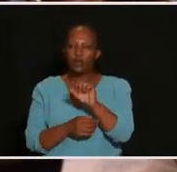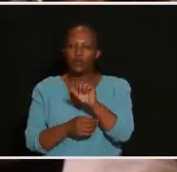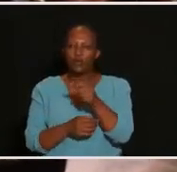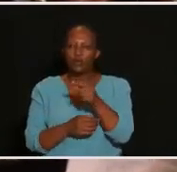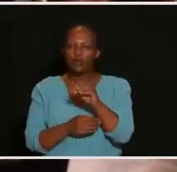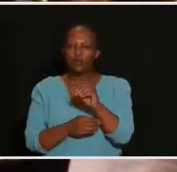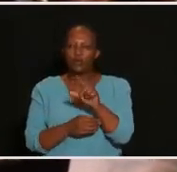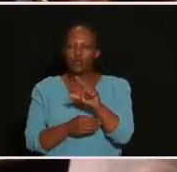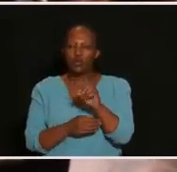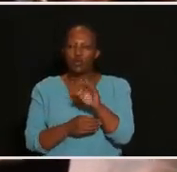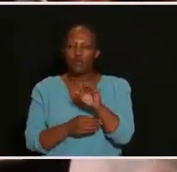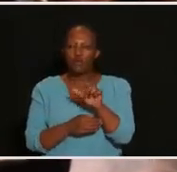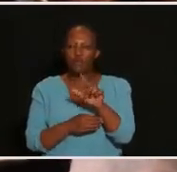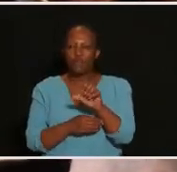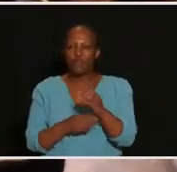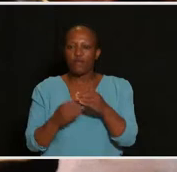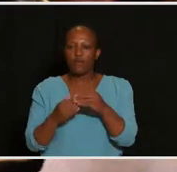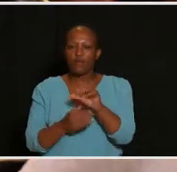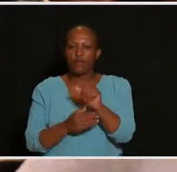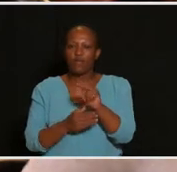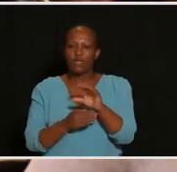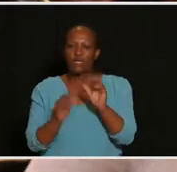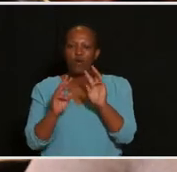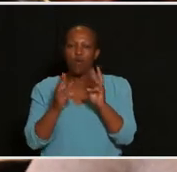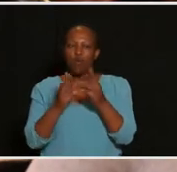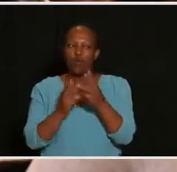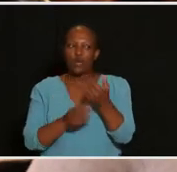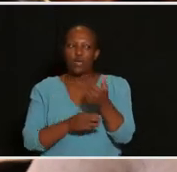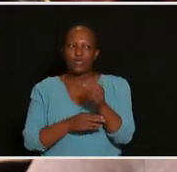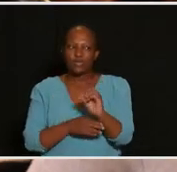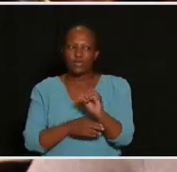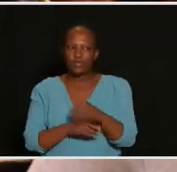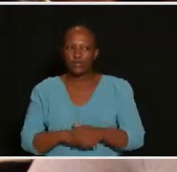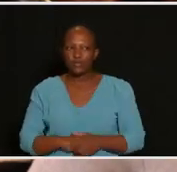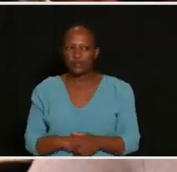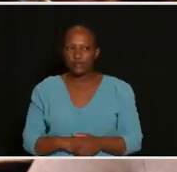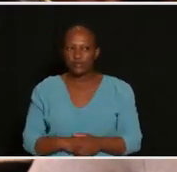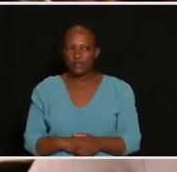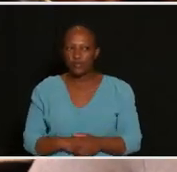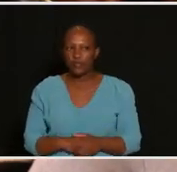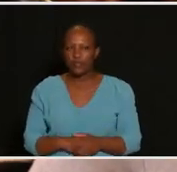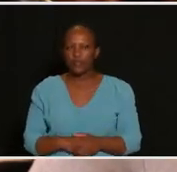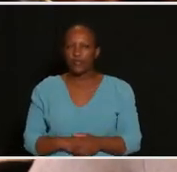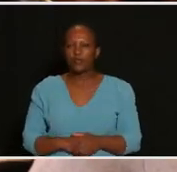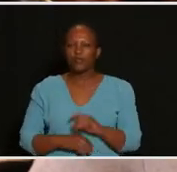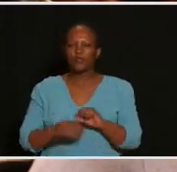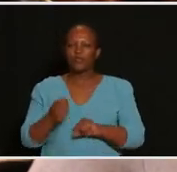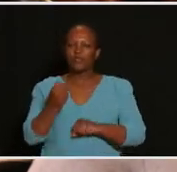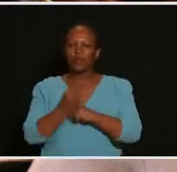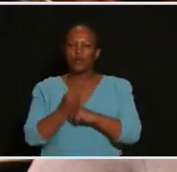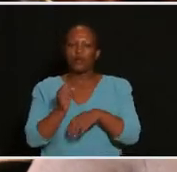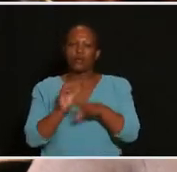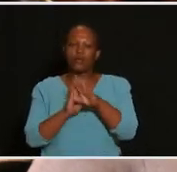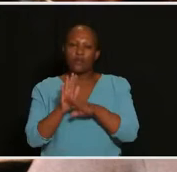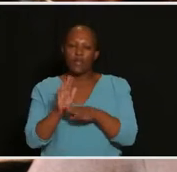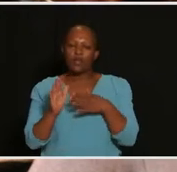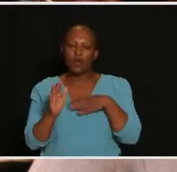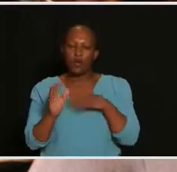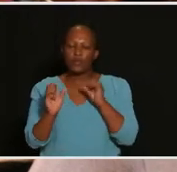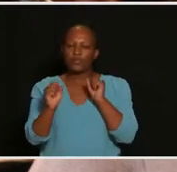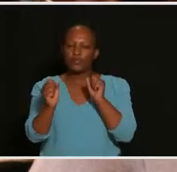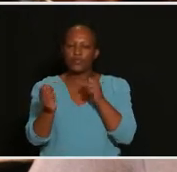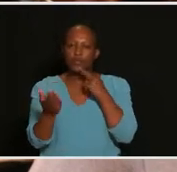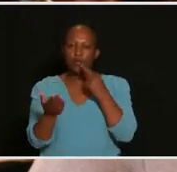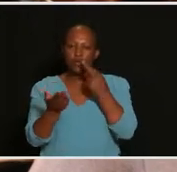African National Congress what 60. I support the bill and I would like to make the following